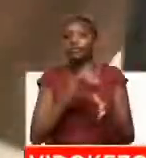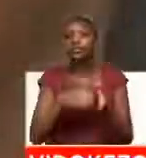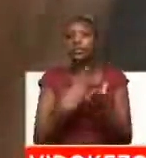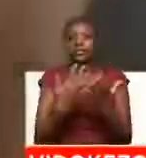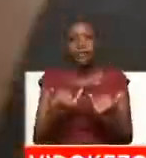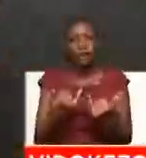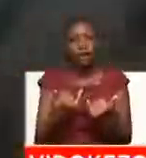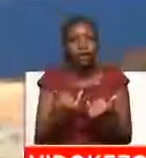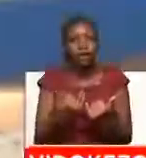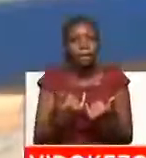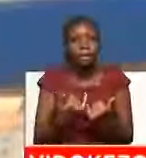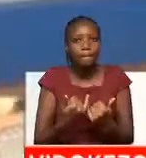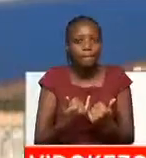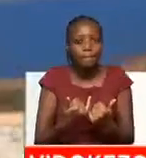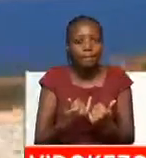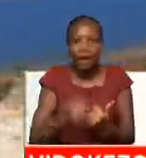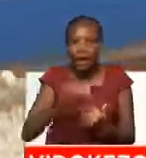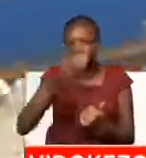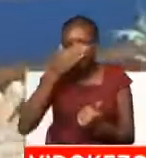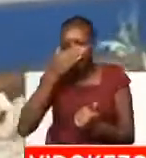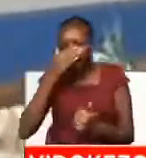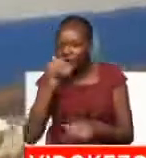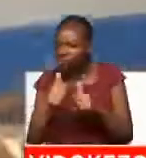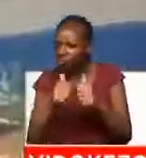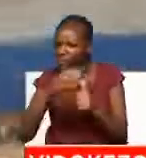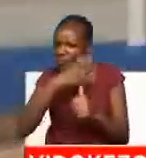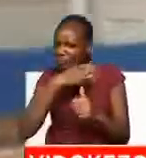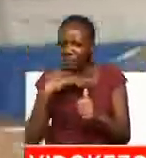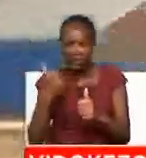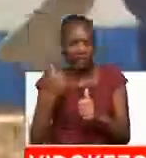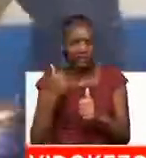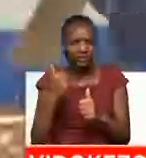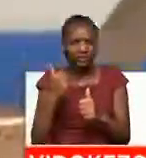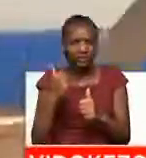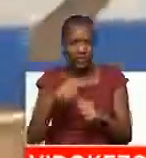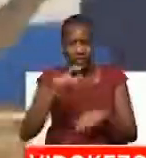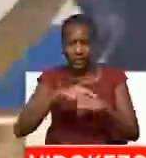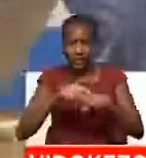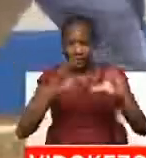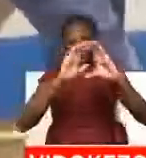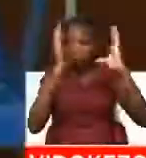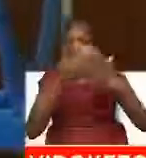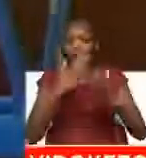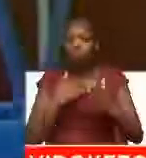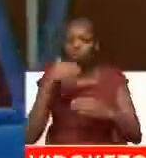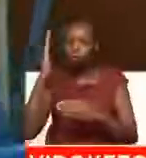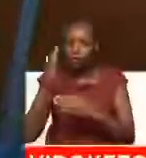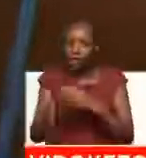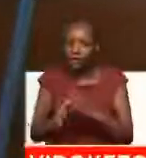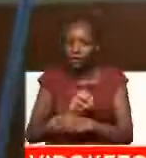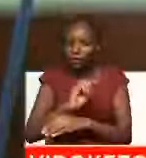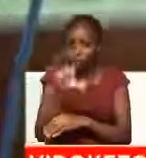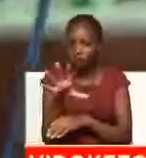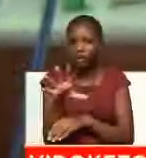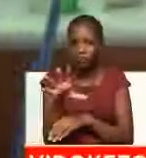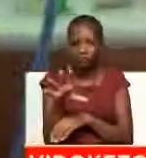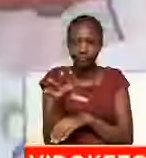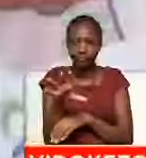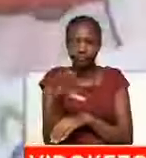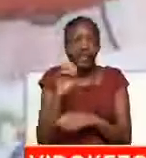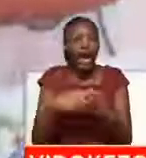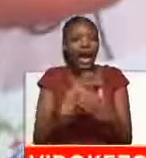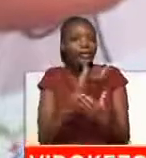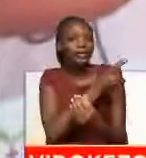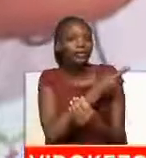ni barakoa zipi zilizo salama kwa afya ya Kenya ulimwengu unapojizatiti kuzima kusambaa kwa maradhi ya COVID-19? Daktari